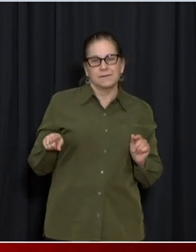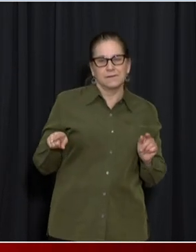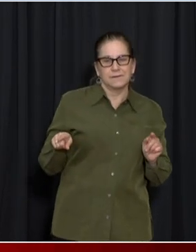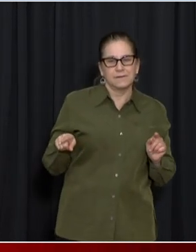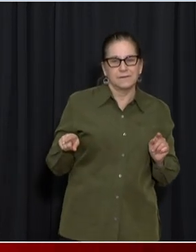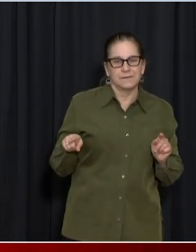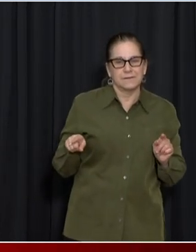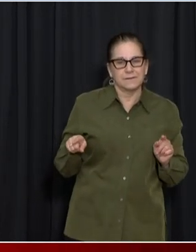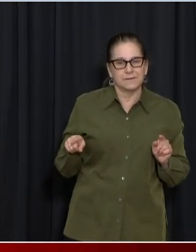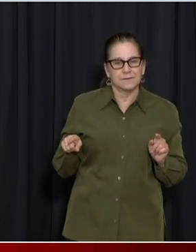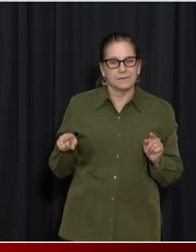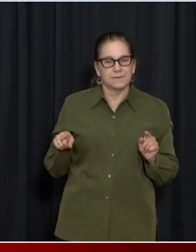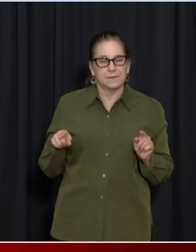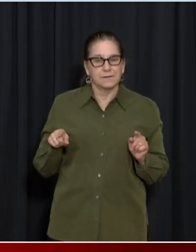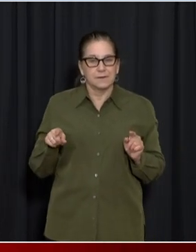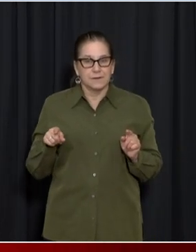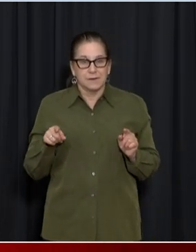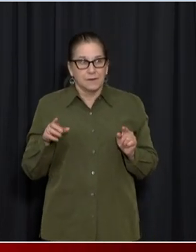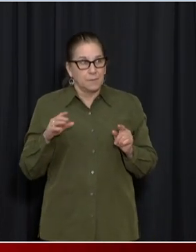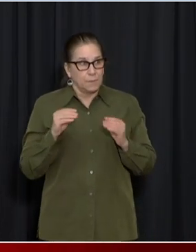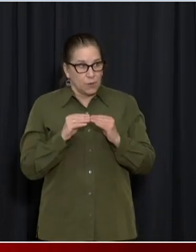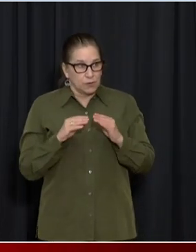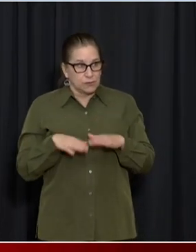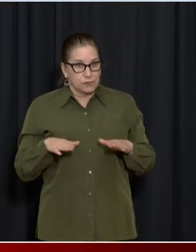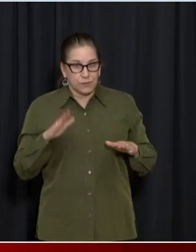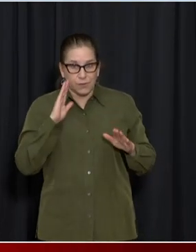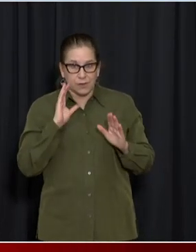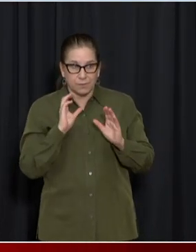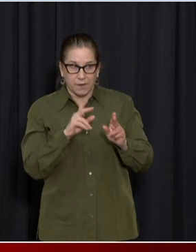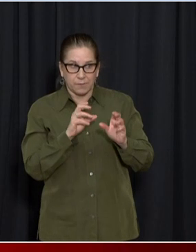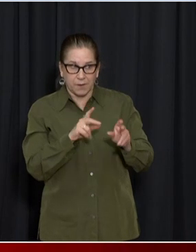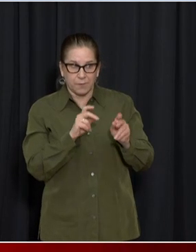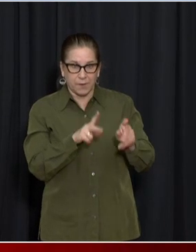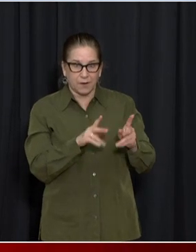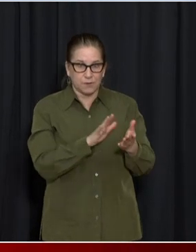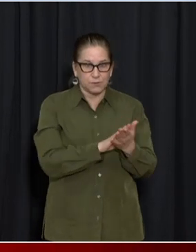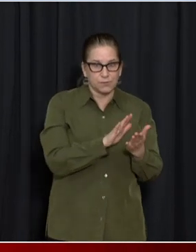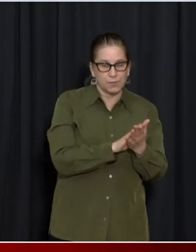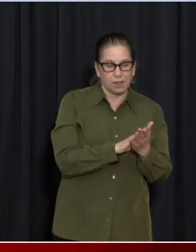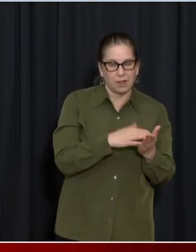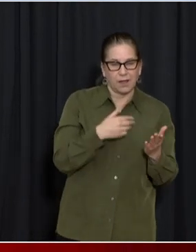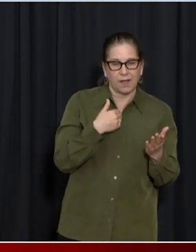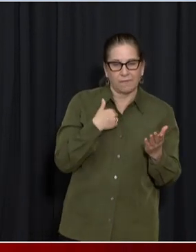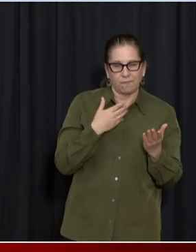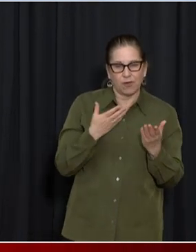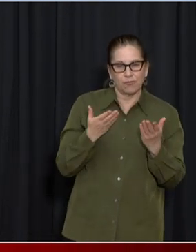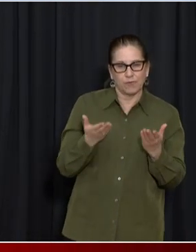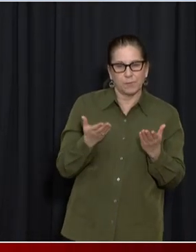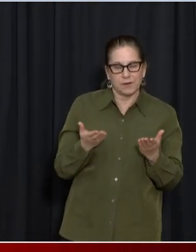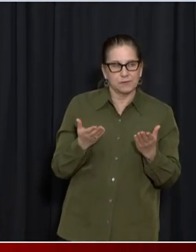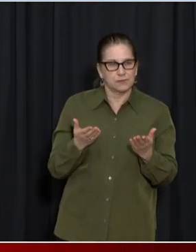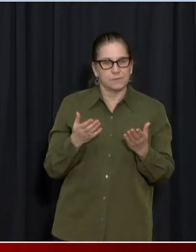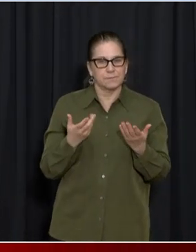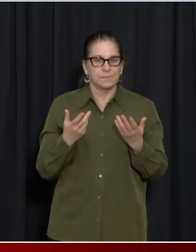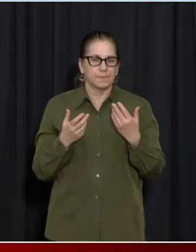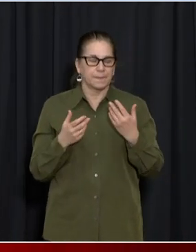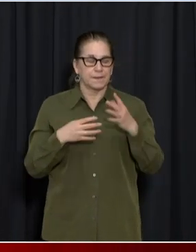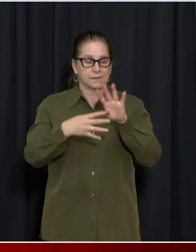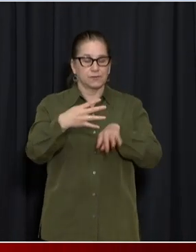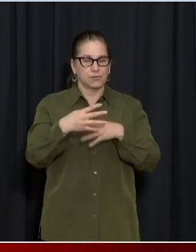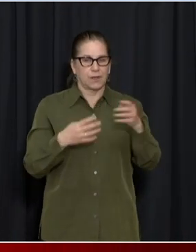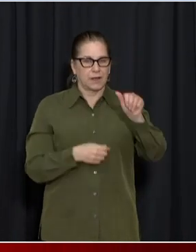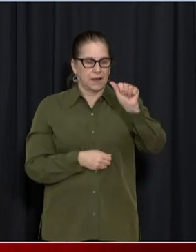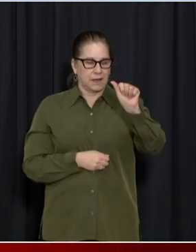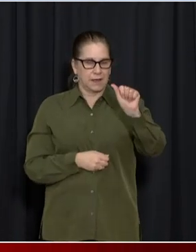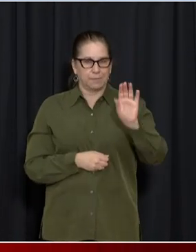students return to the classroom, there is the recommendation that schools consider an A-B schedule, wherein only half of the students